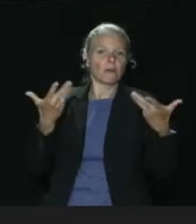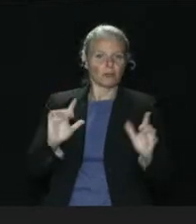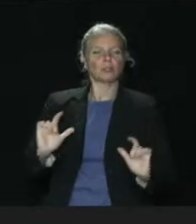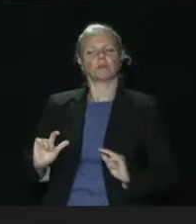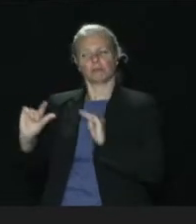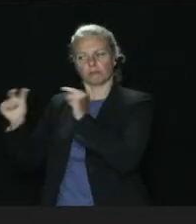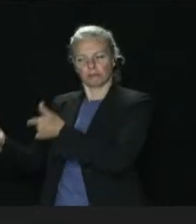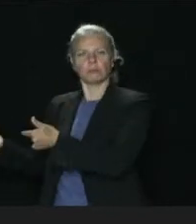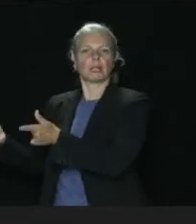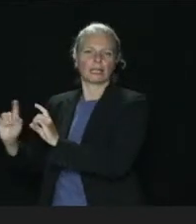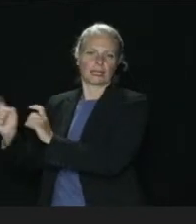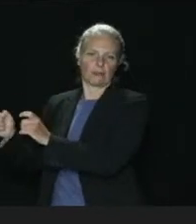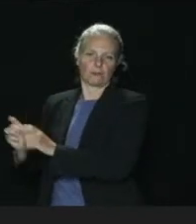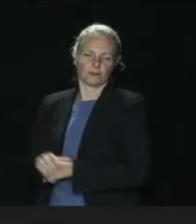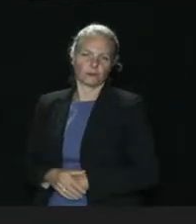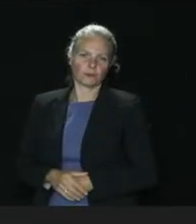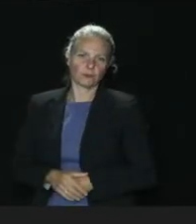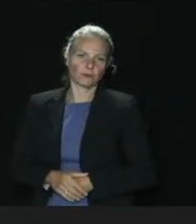Perhaps